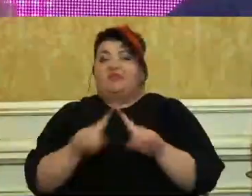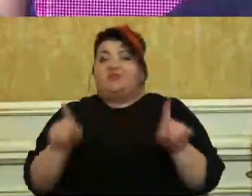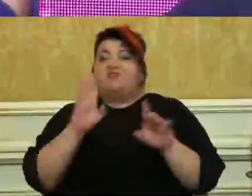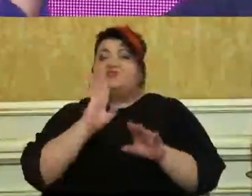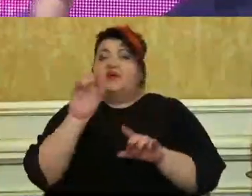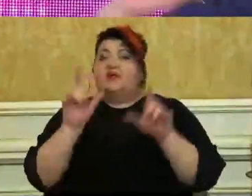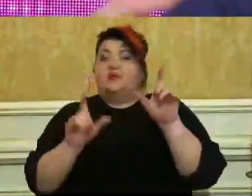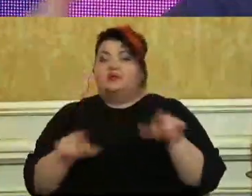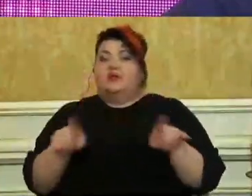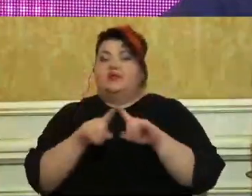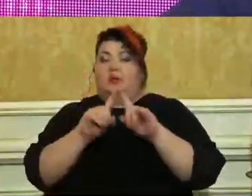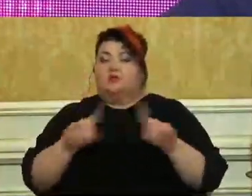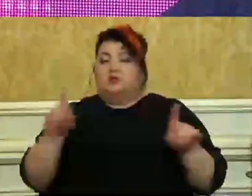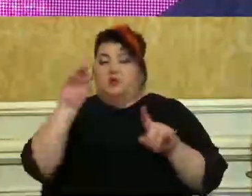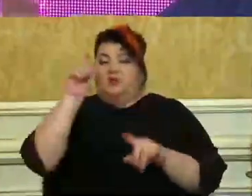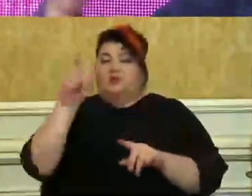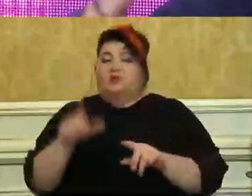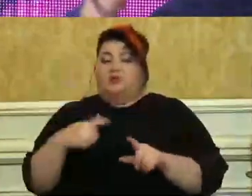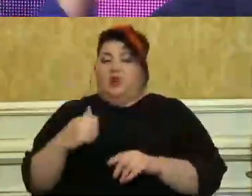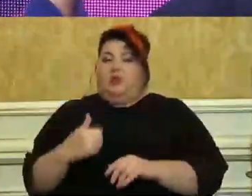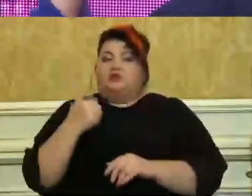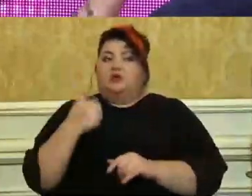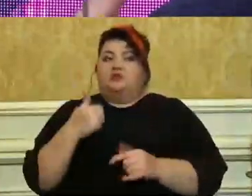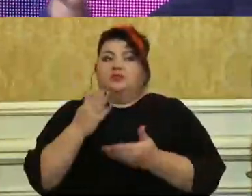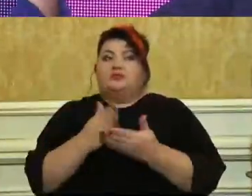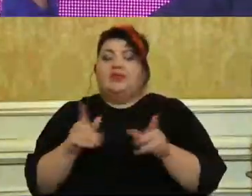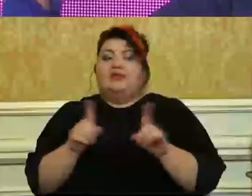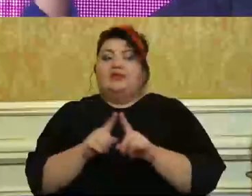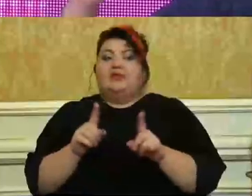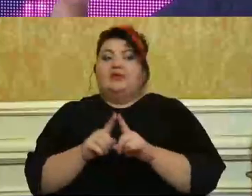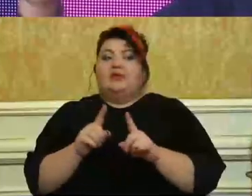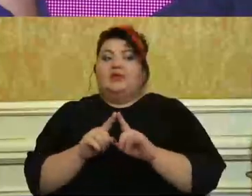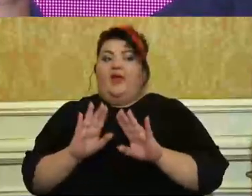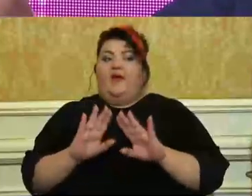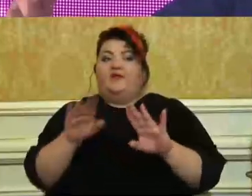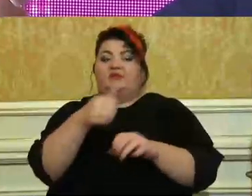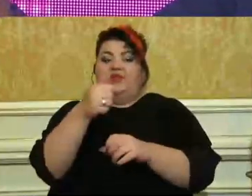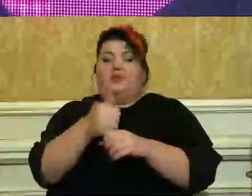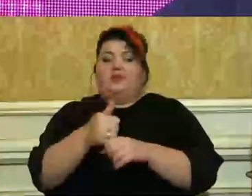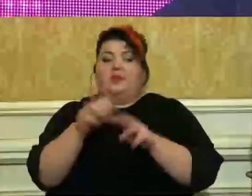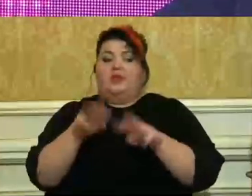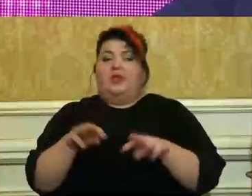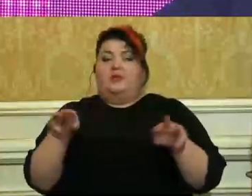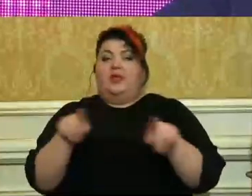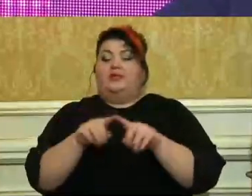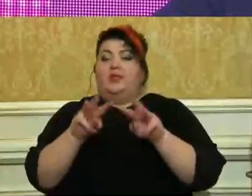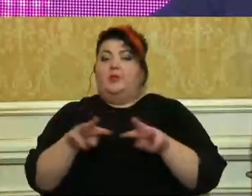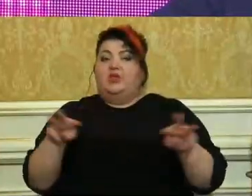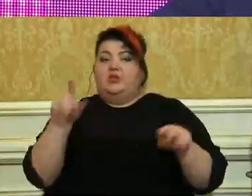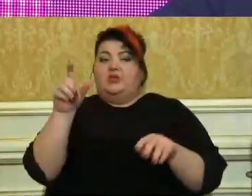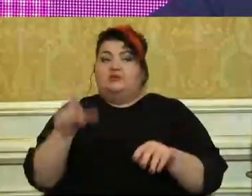participate in this discussion together with this so wonderful woman and this wonderful person,